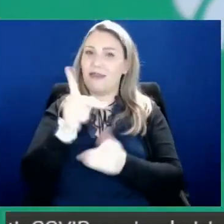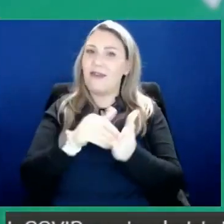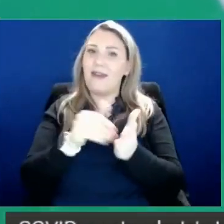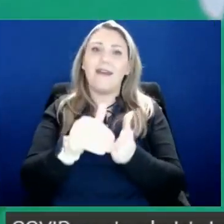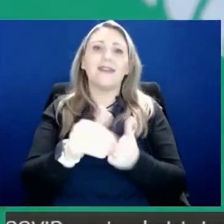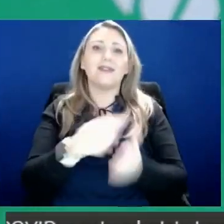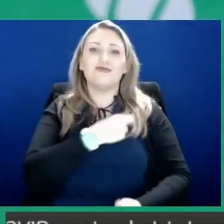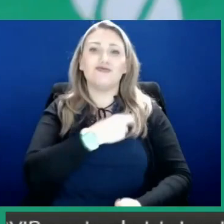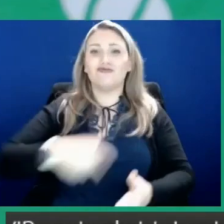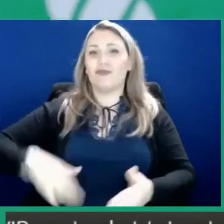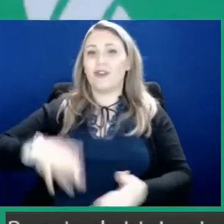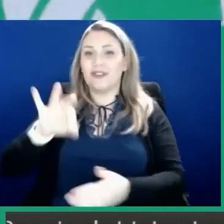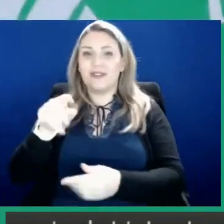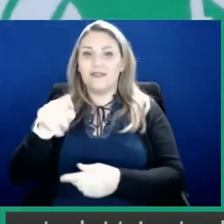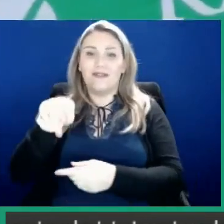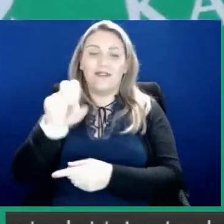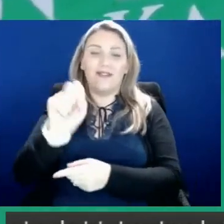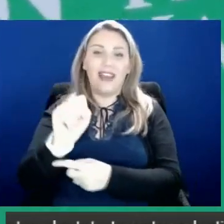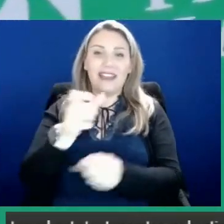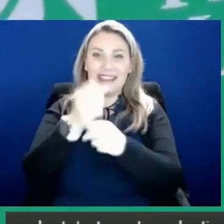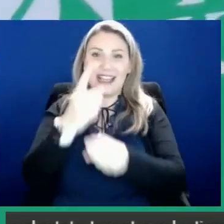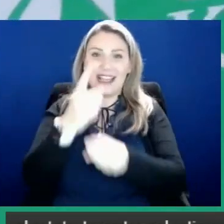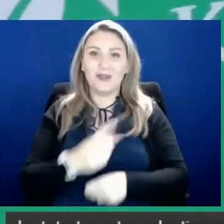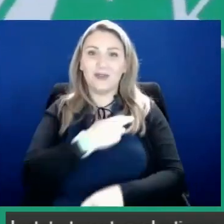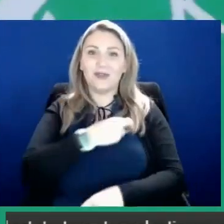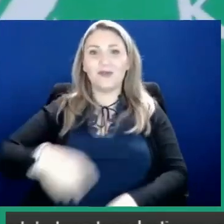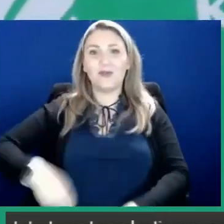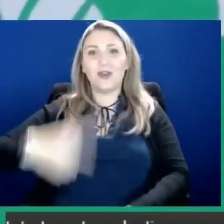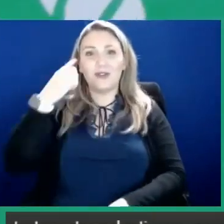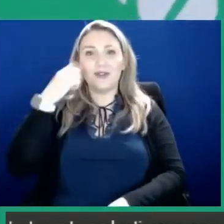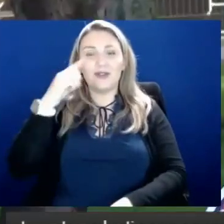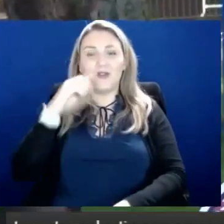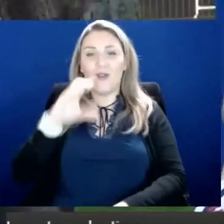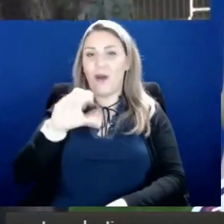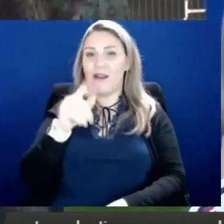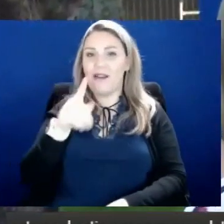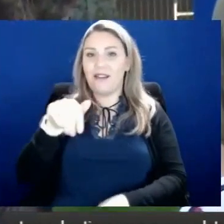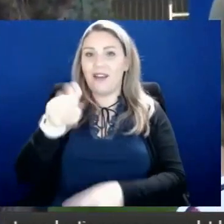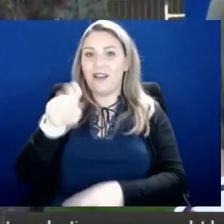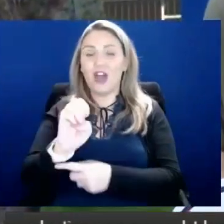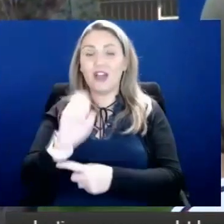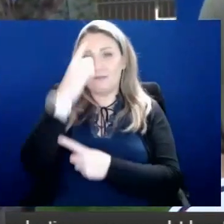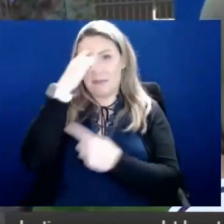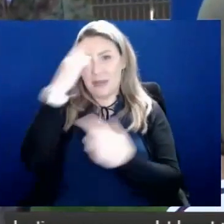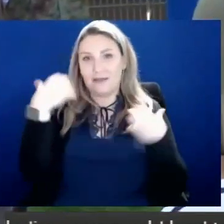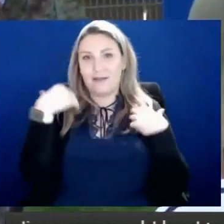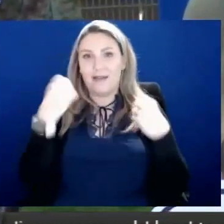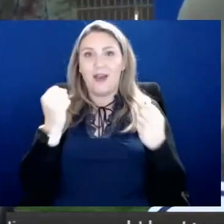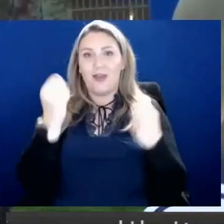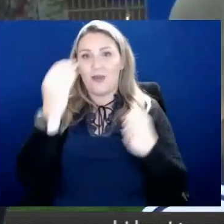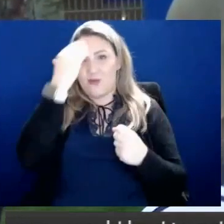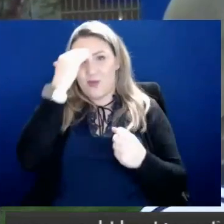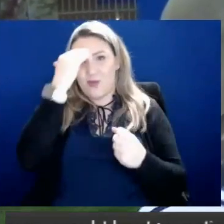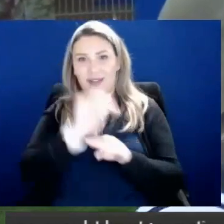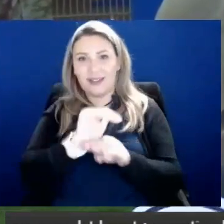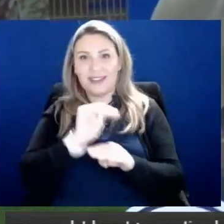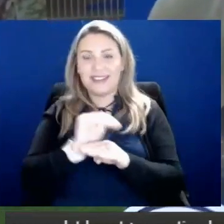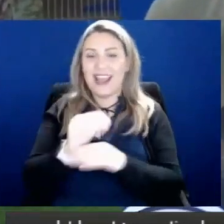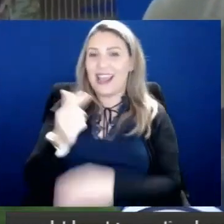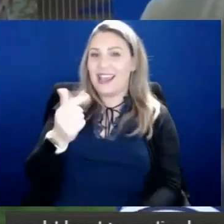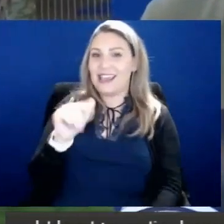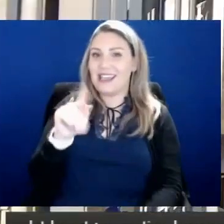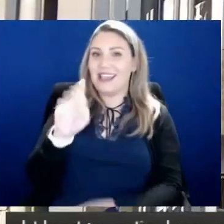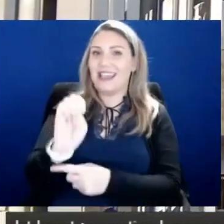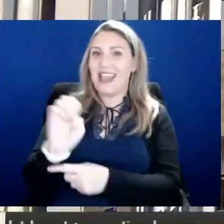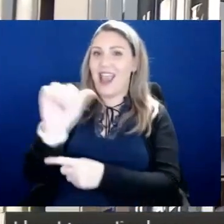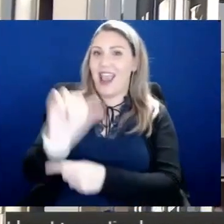Royals for a Cause event, Mental Wellness Awareness Night. This was a look outside of Gate A last night. Folks had a chance to learn more